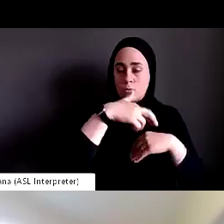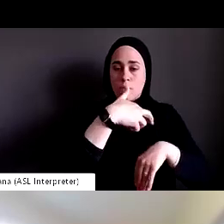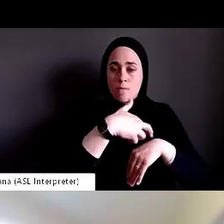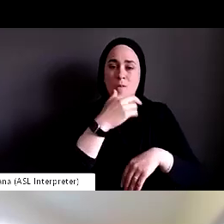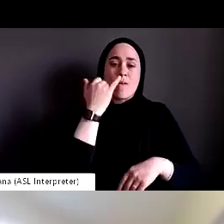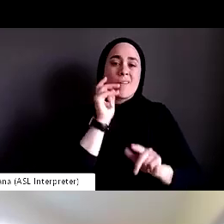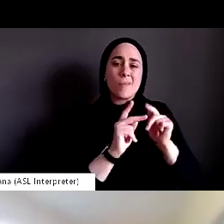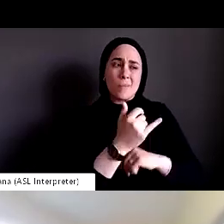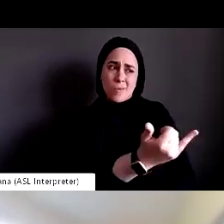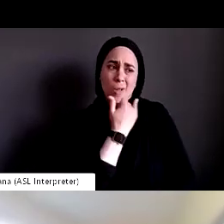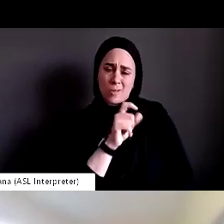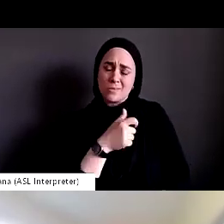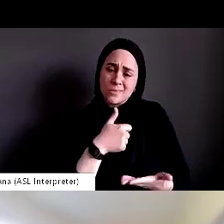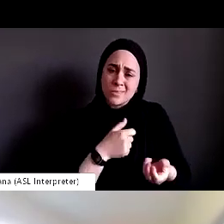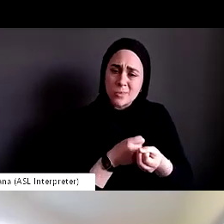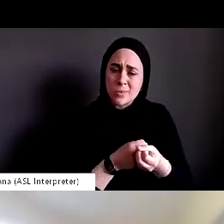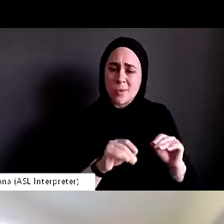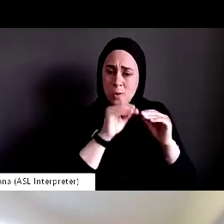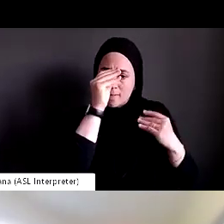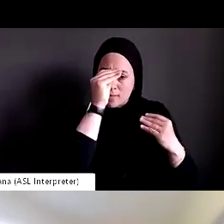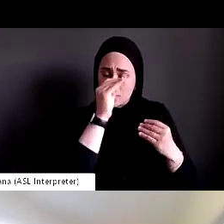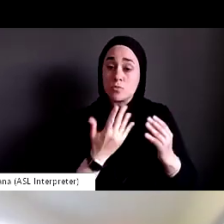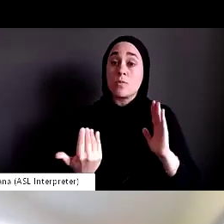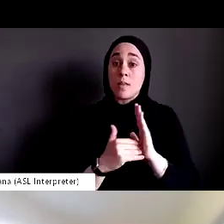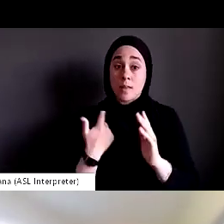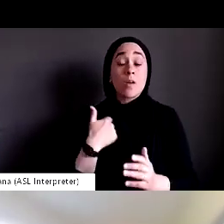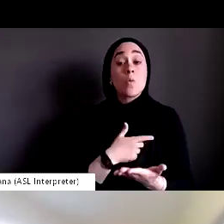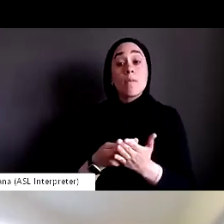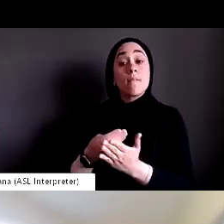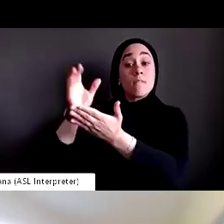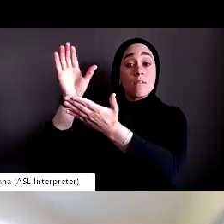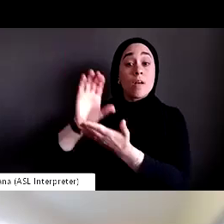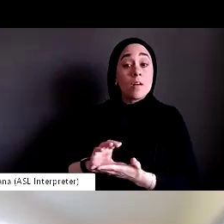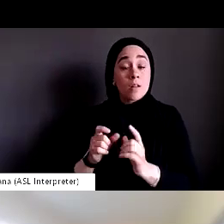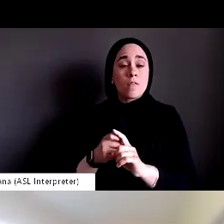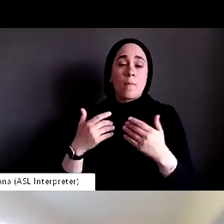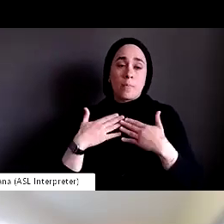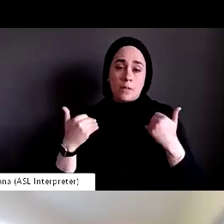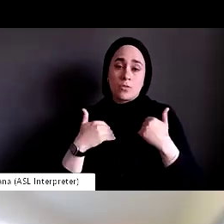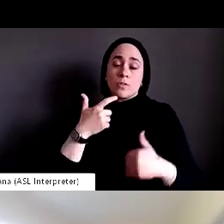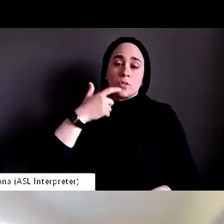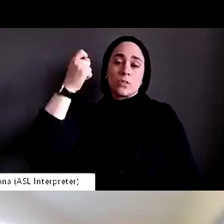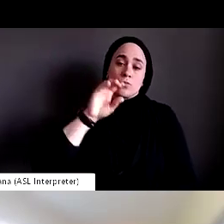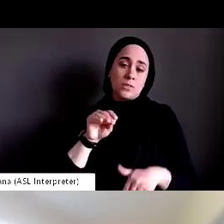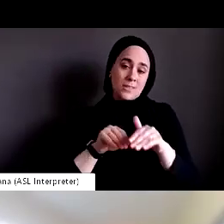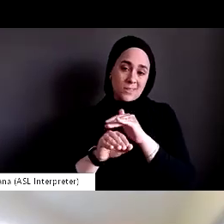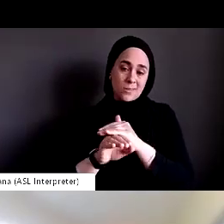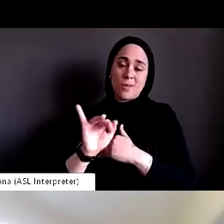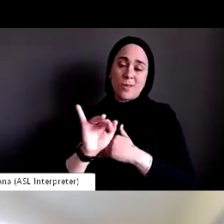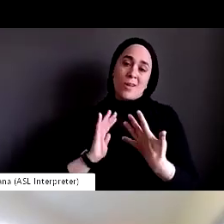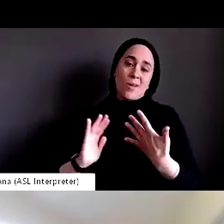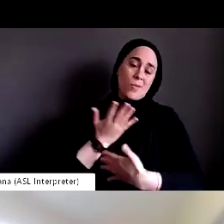for support and information. And as I mentioned, we are funded through the Ministry for Seniors and Accessibility. That is our